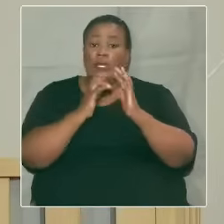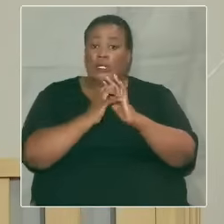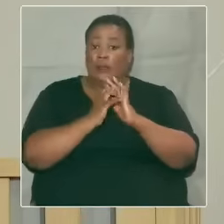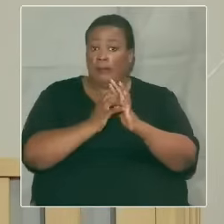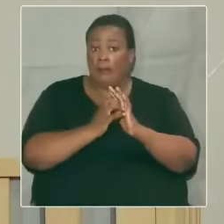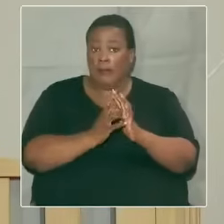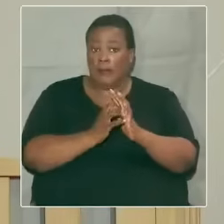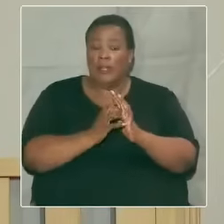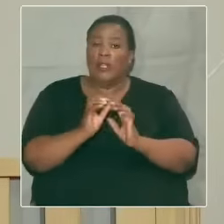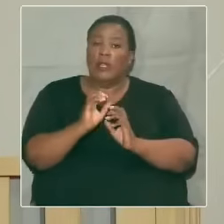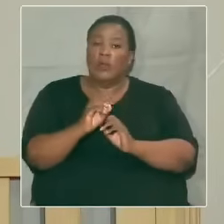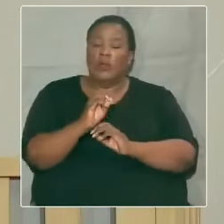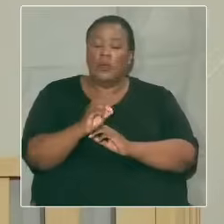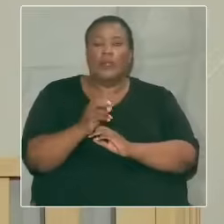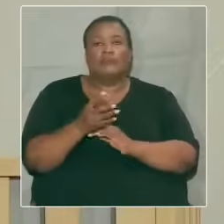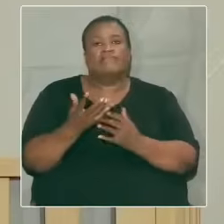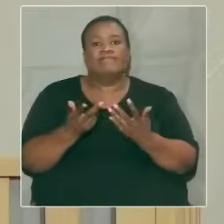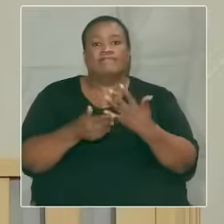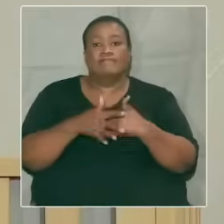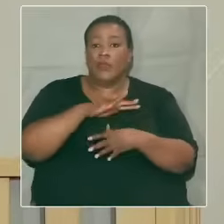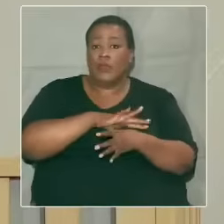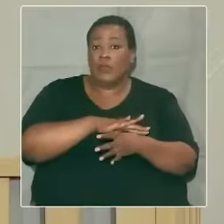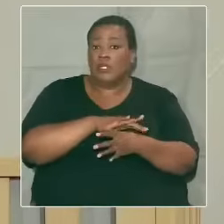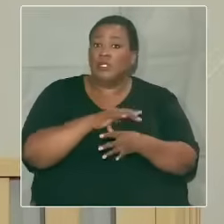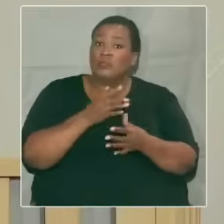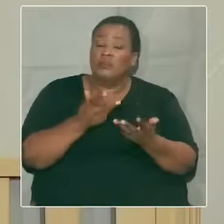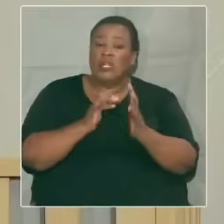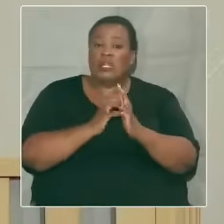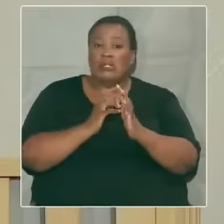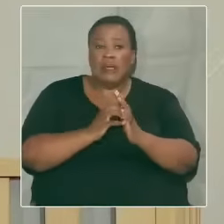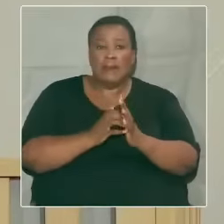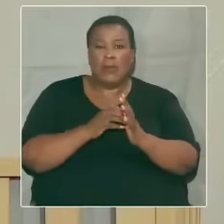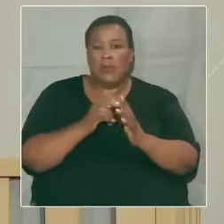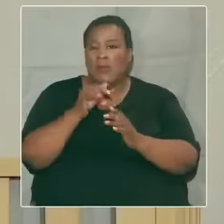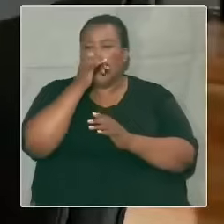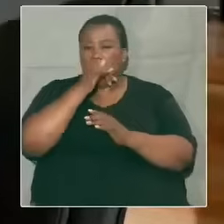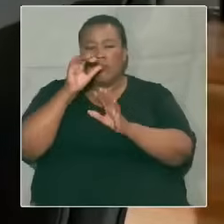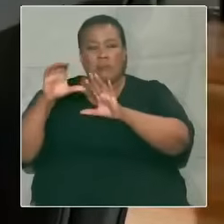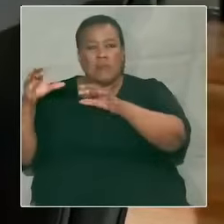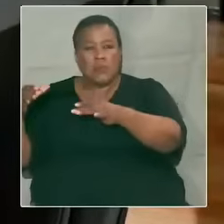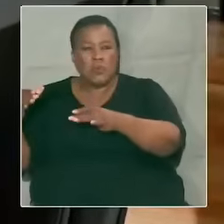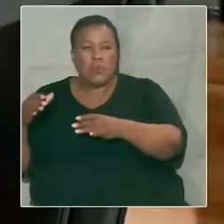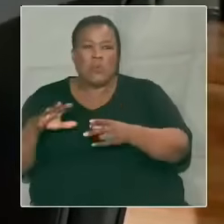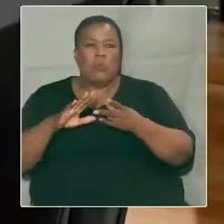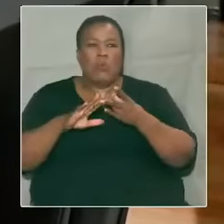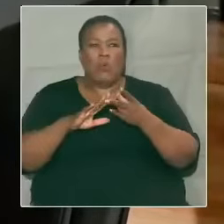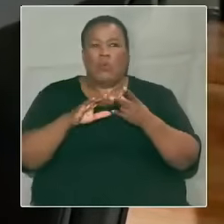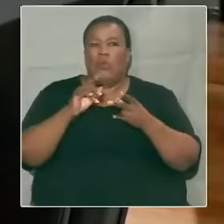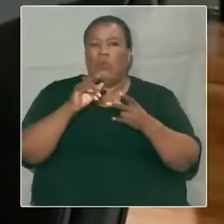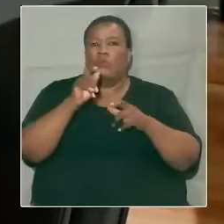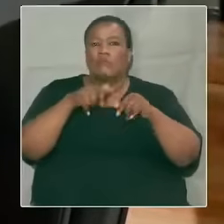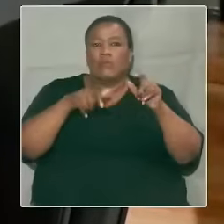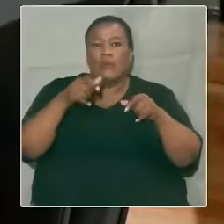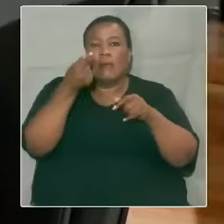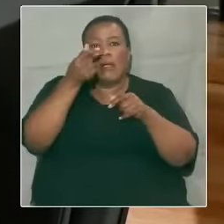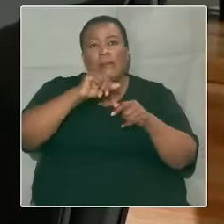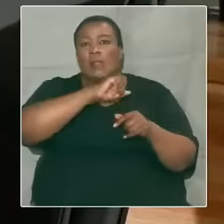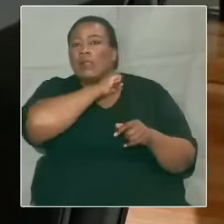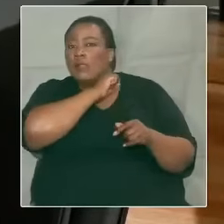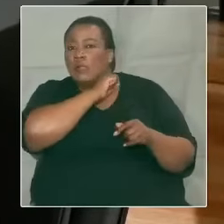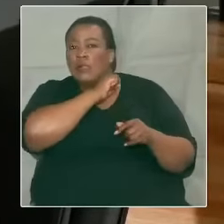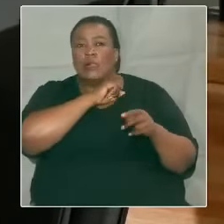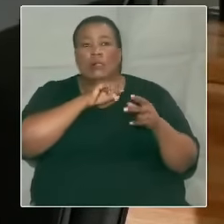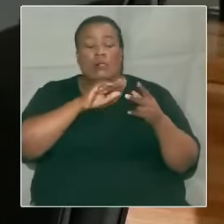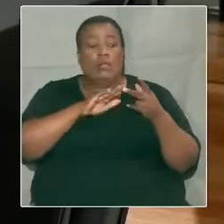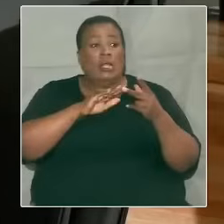could be priorities about, let's say, gangsterism or cash in transit that is